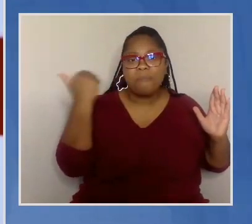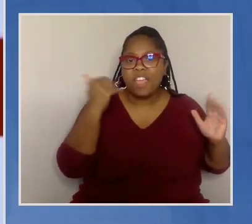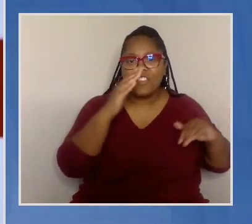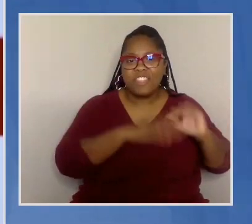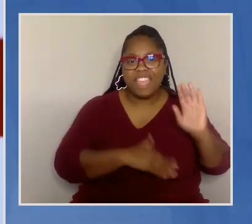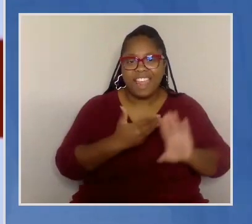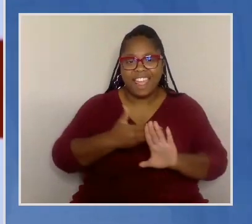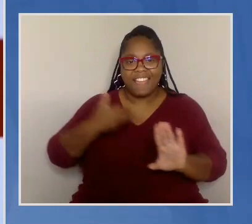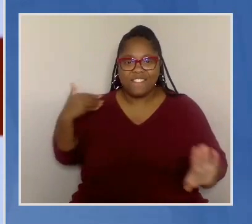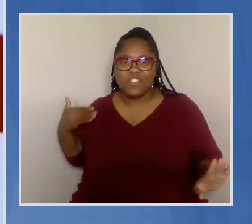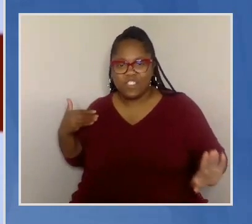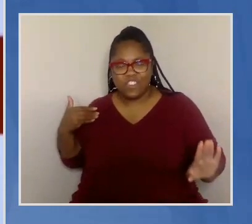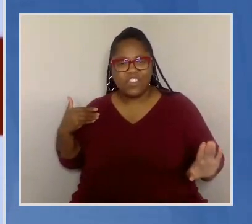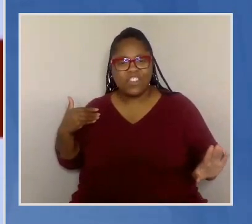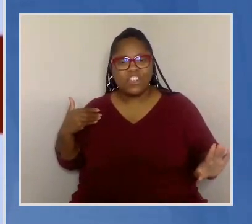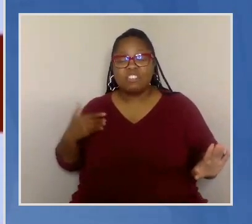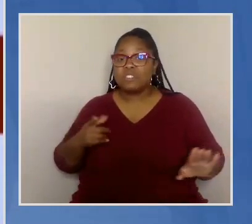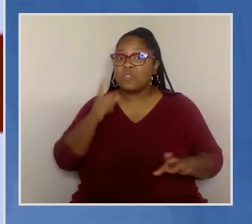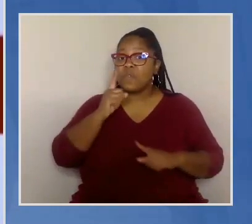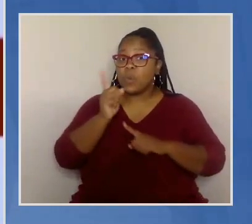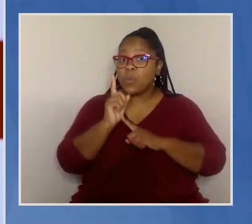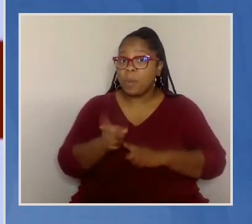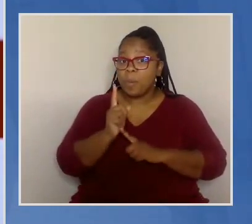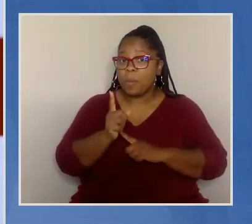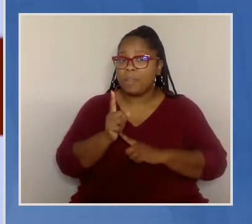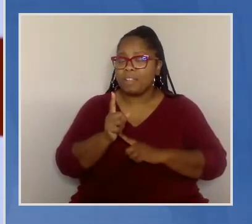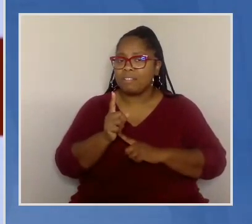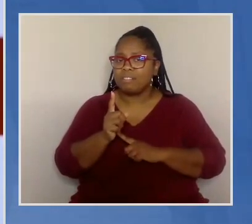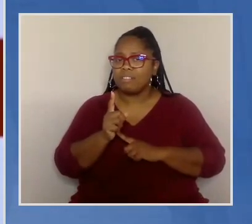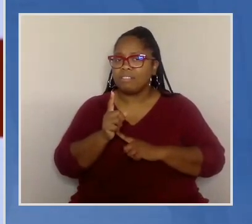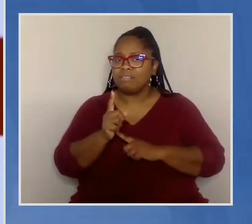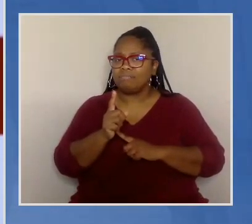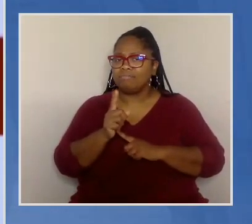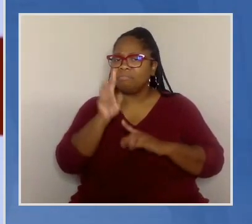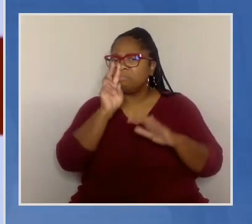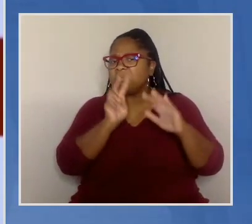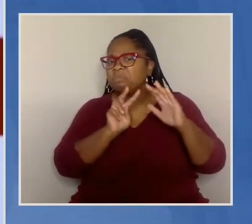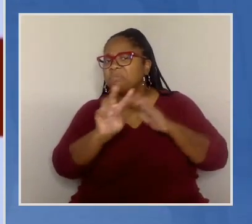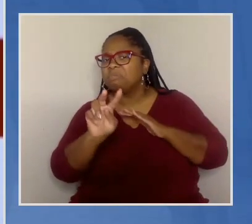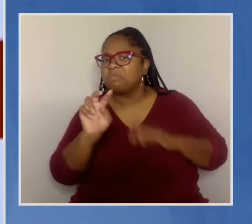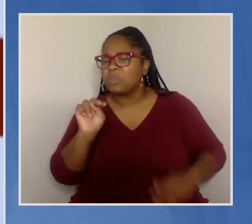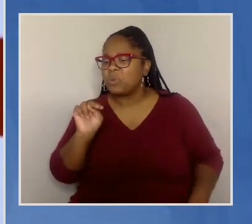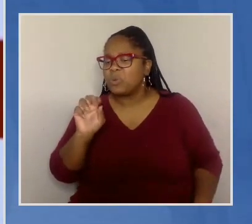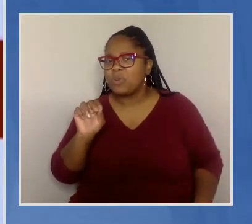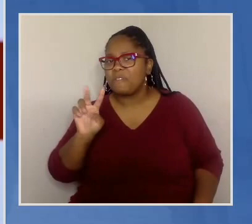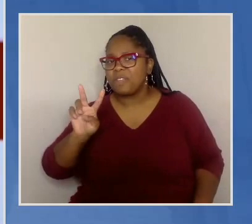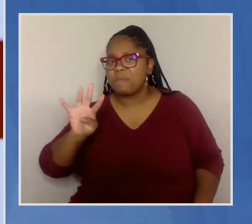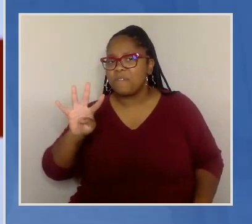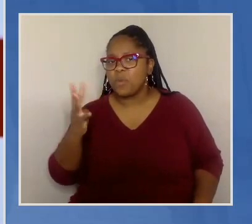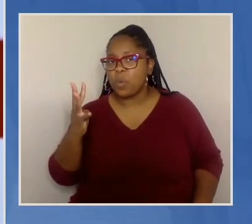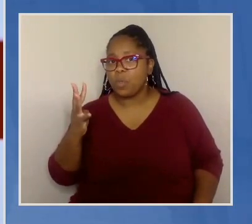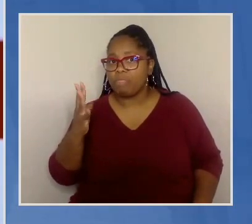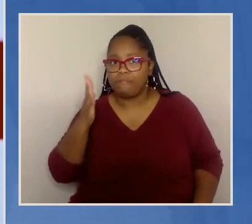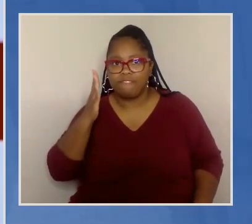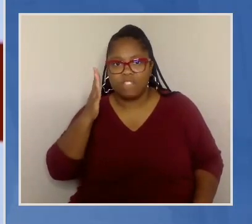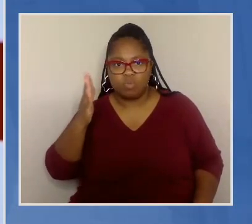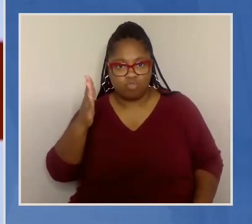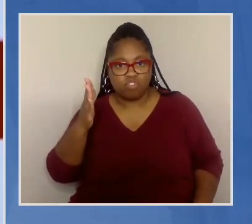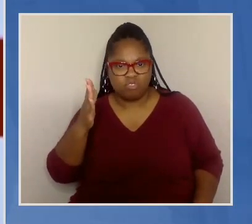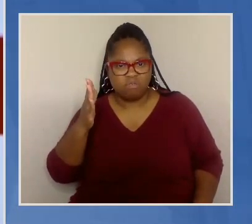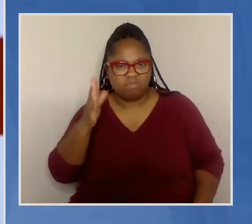better than ever. So just for a moment, I want to take you to November 4th, to that